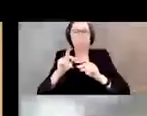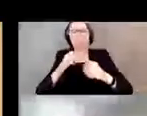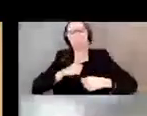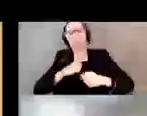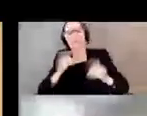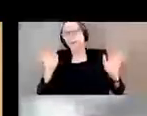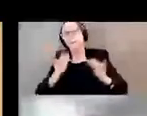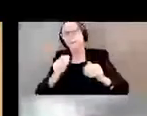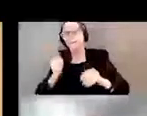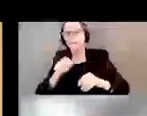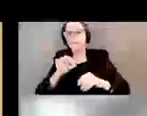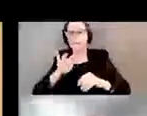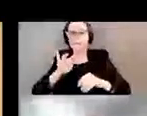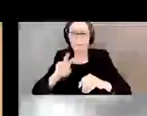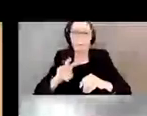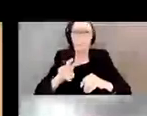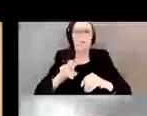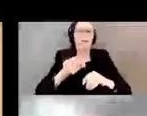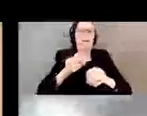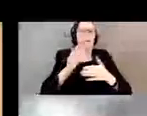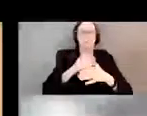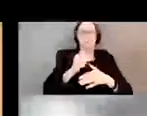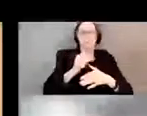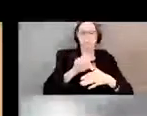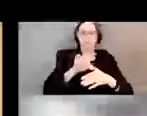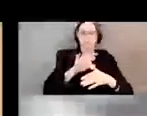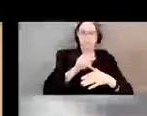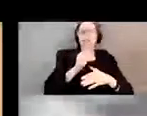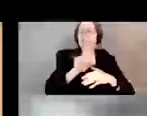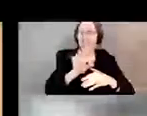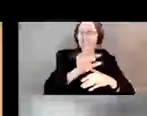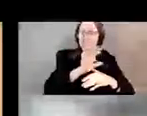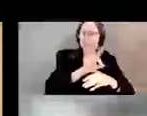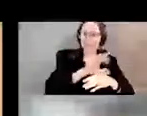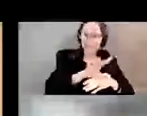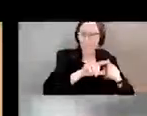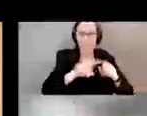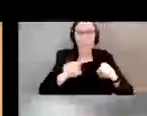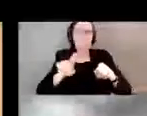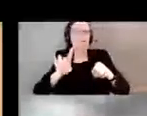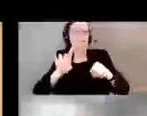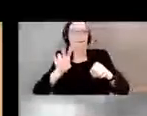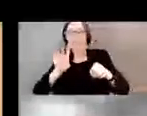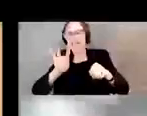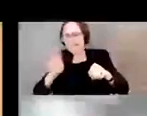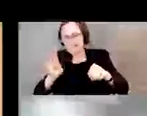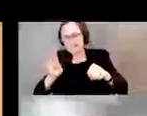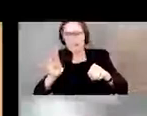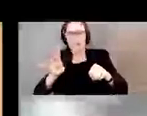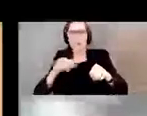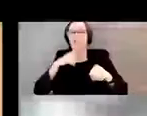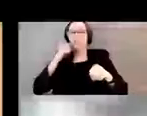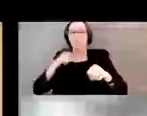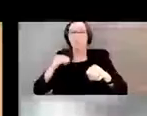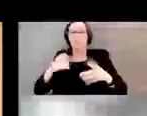Between 1985 and 1987, so 6 years into the Soviet occupation, the Russians are trying to figure out how to get out, but they really kind